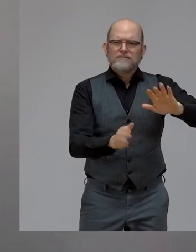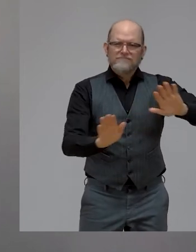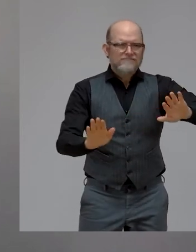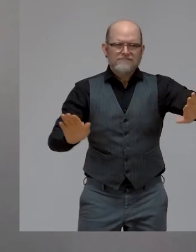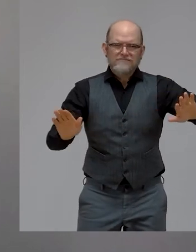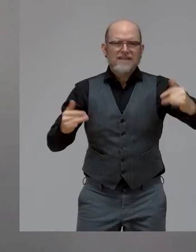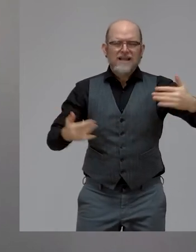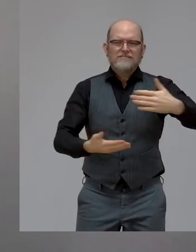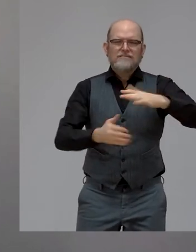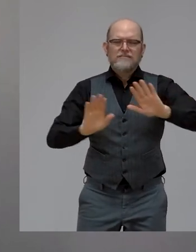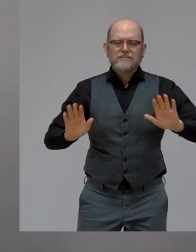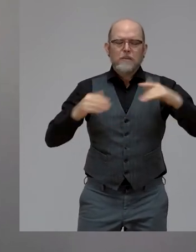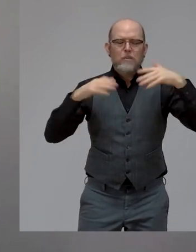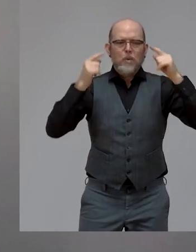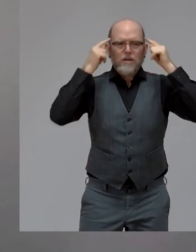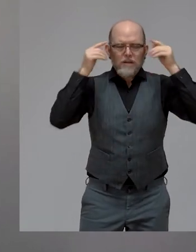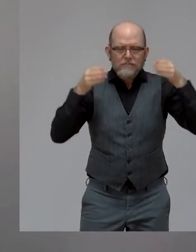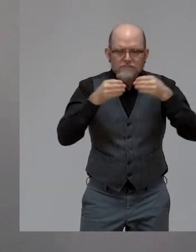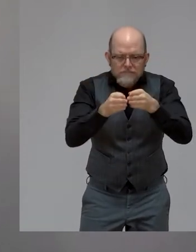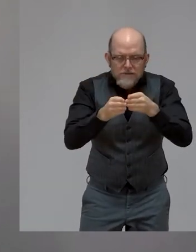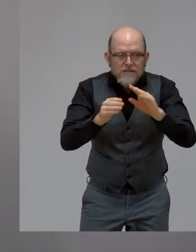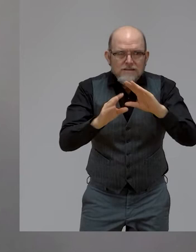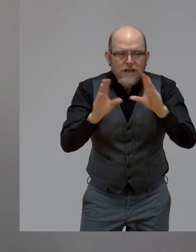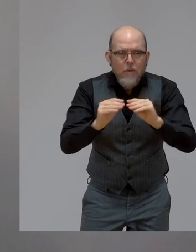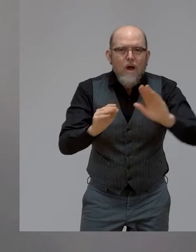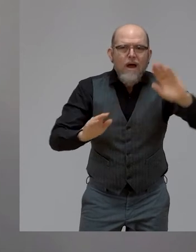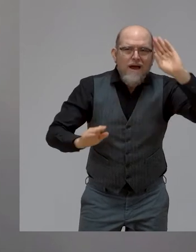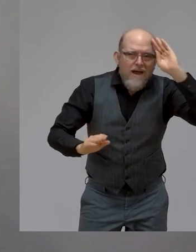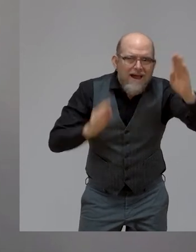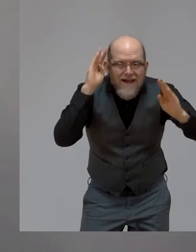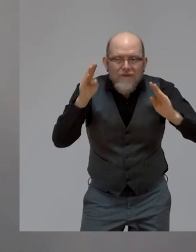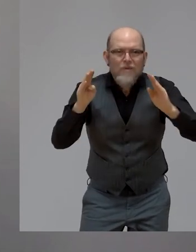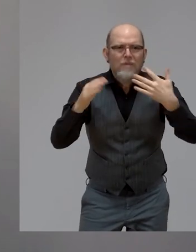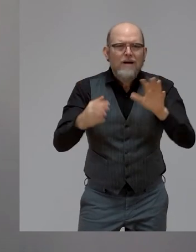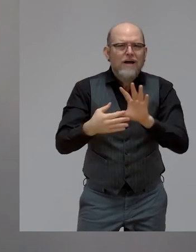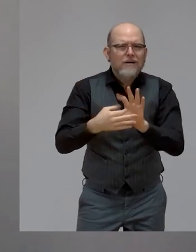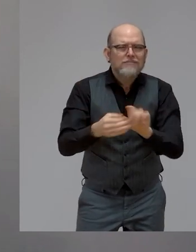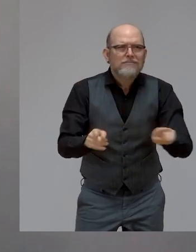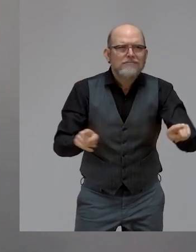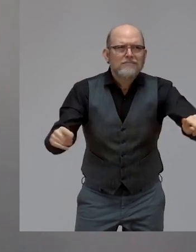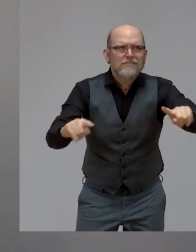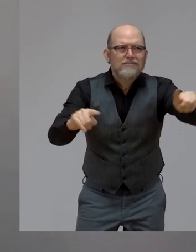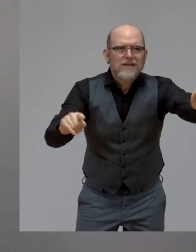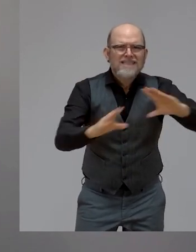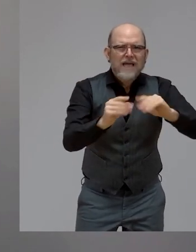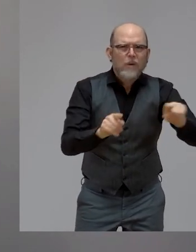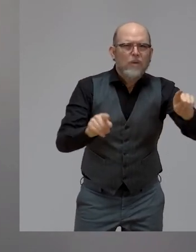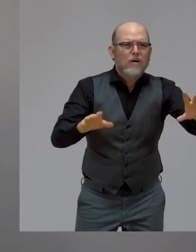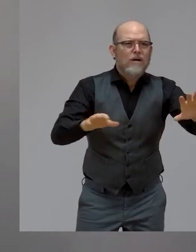hello, even through the energy around the world. I also want to acknowledge